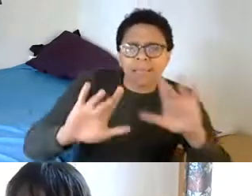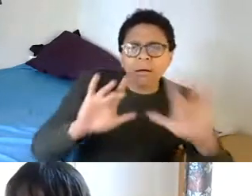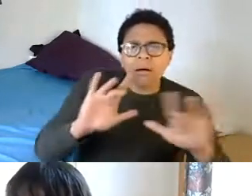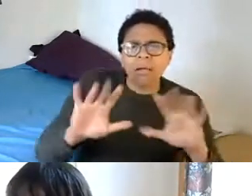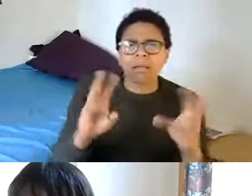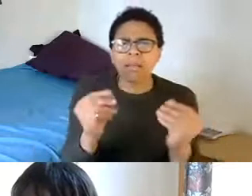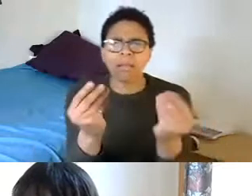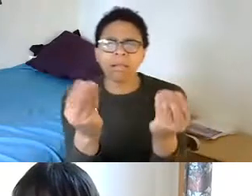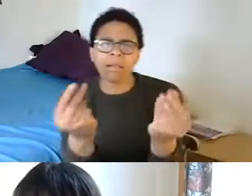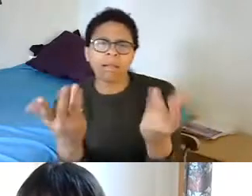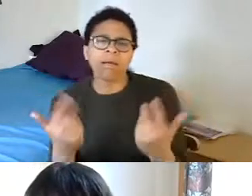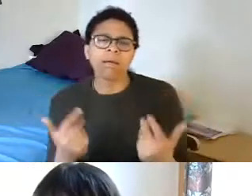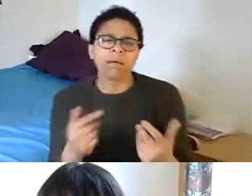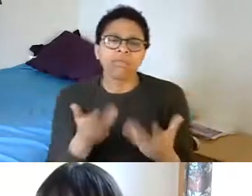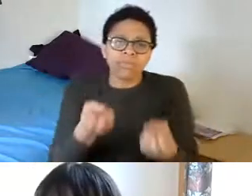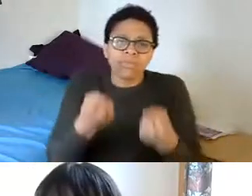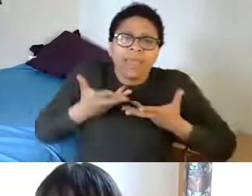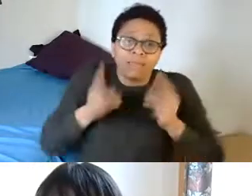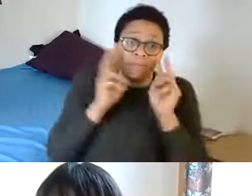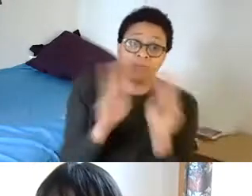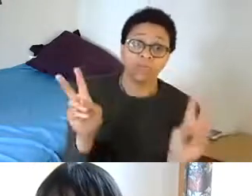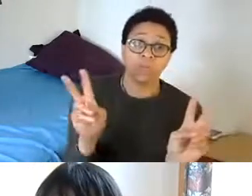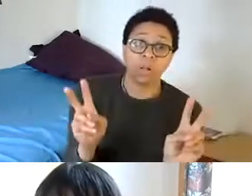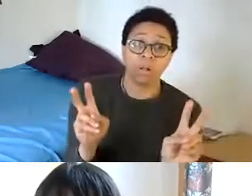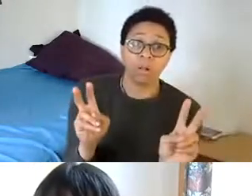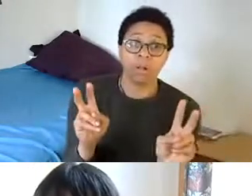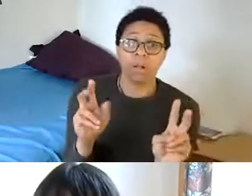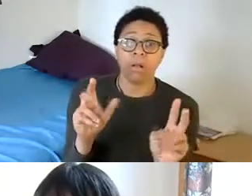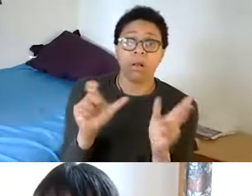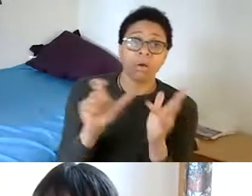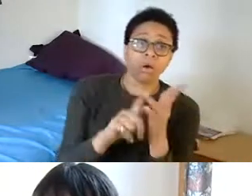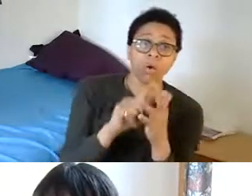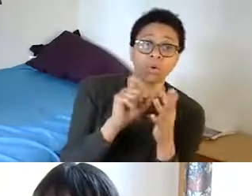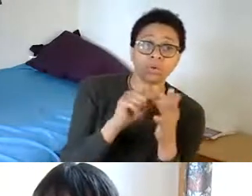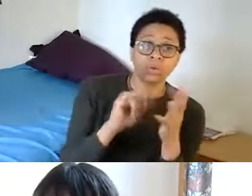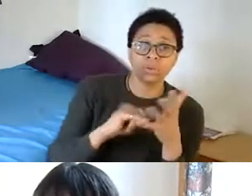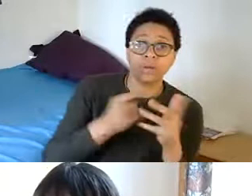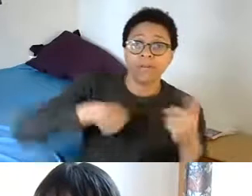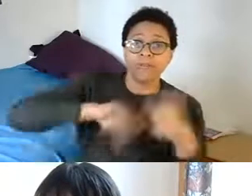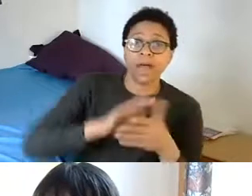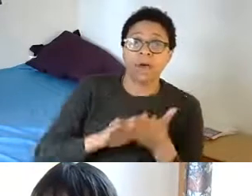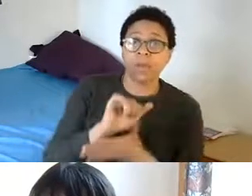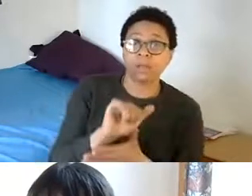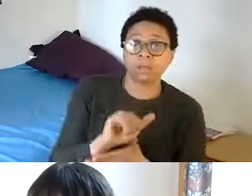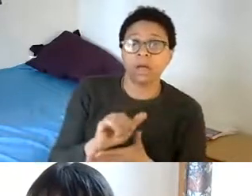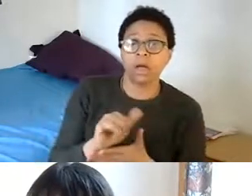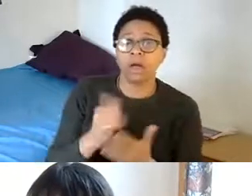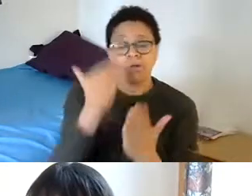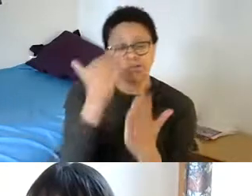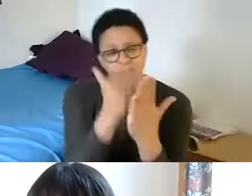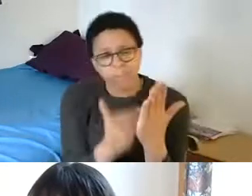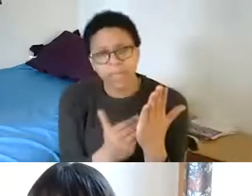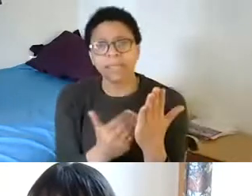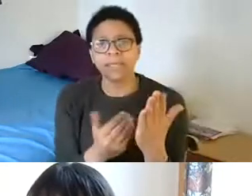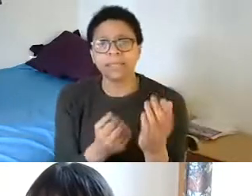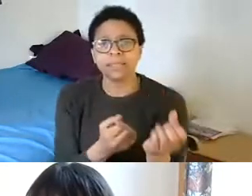they give us visual codes towards our culture, and, like you say, recipes, or